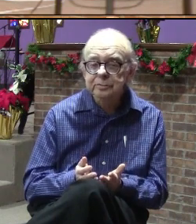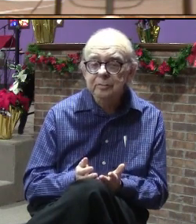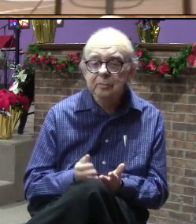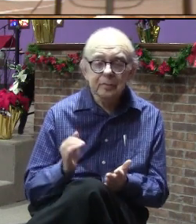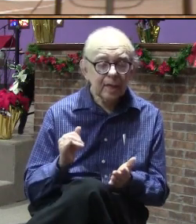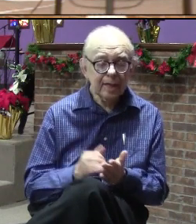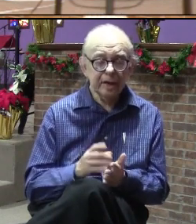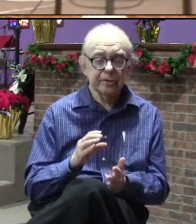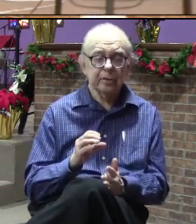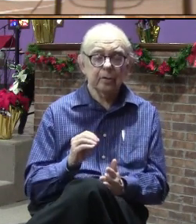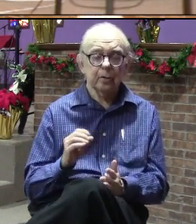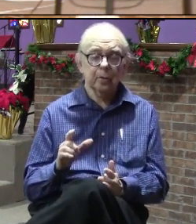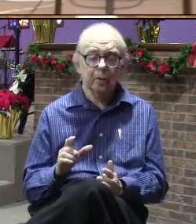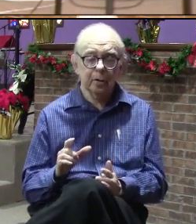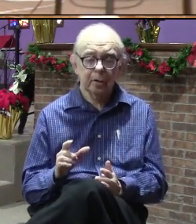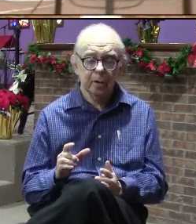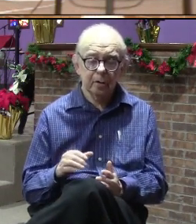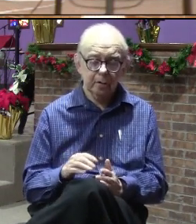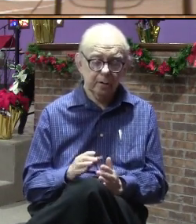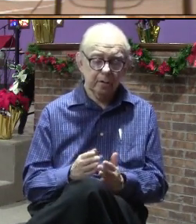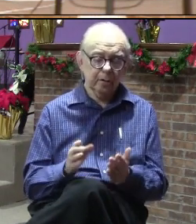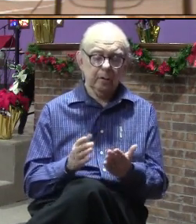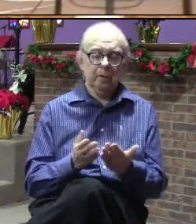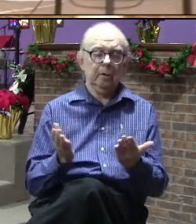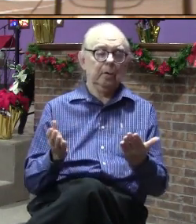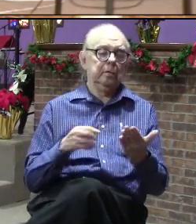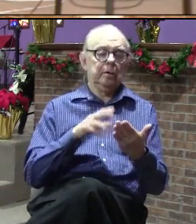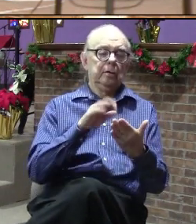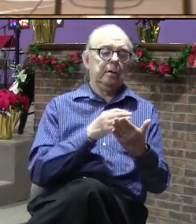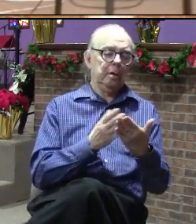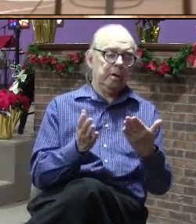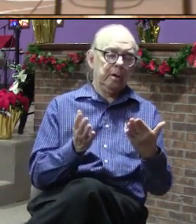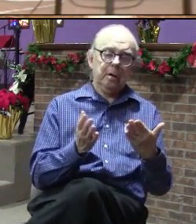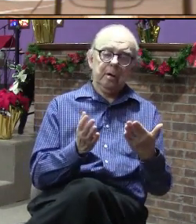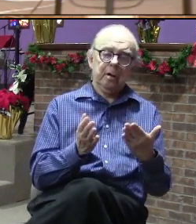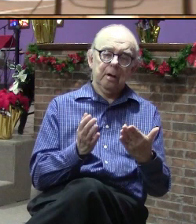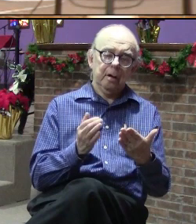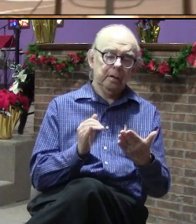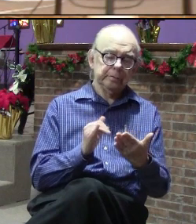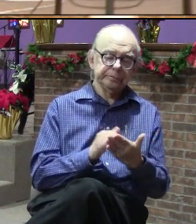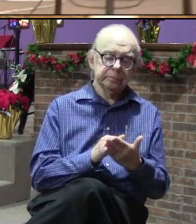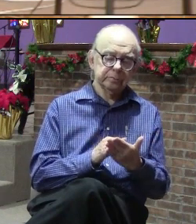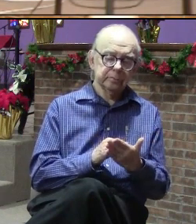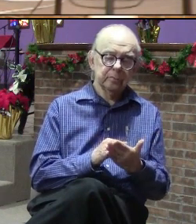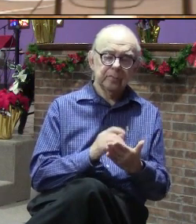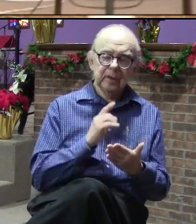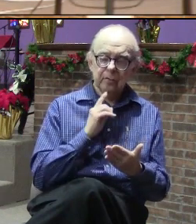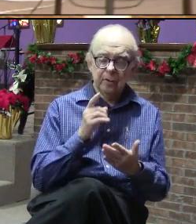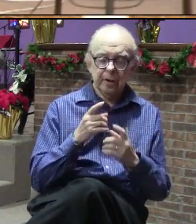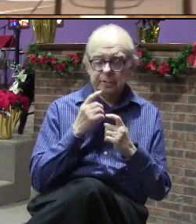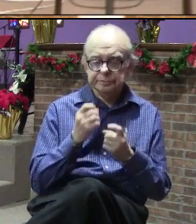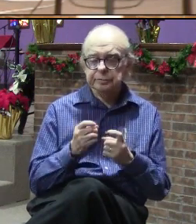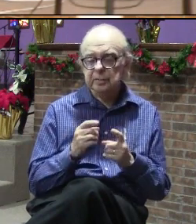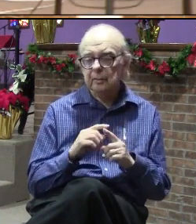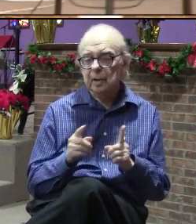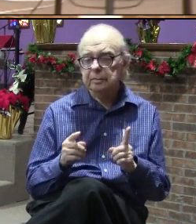That's cool. Just open it up and you'll find some things in there that would be really interesting.